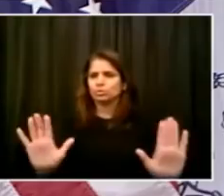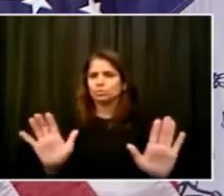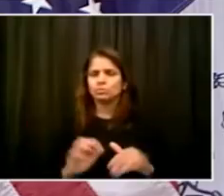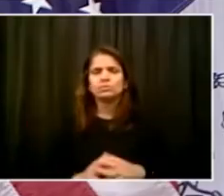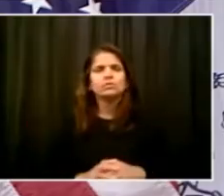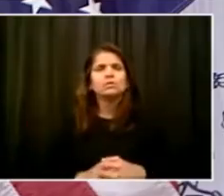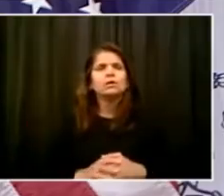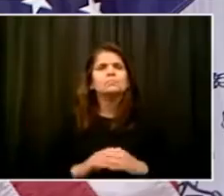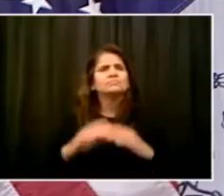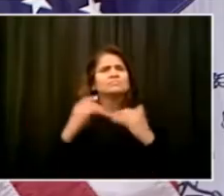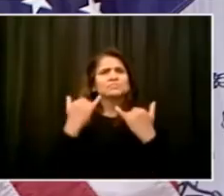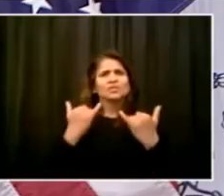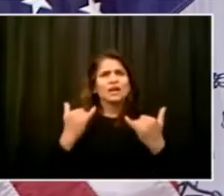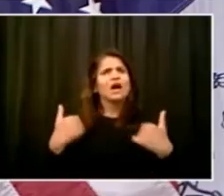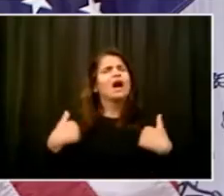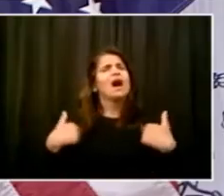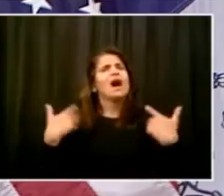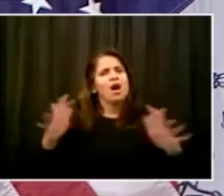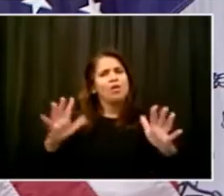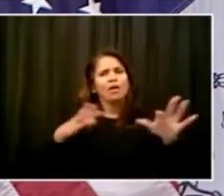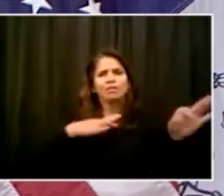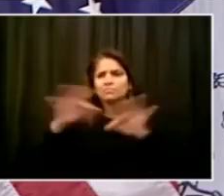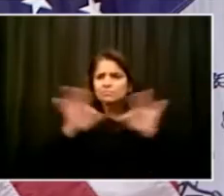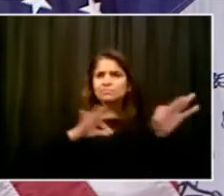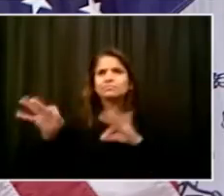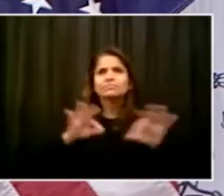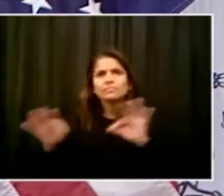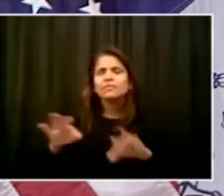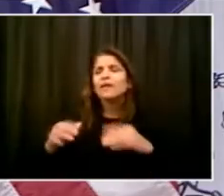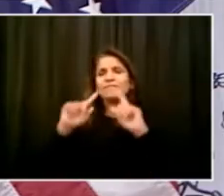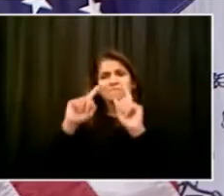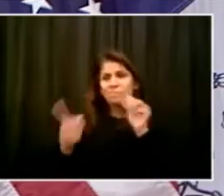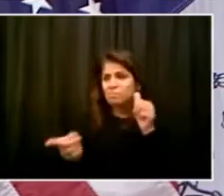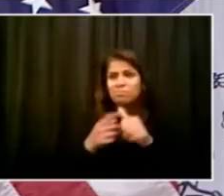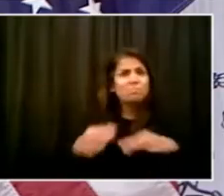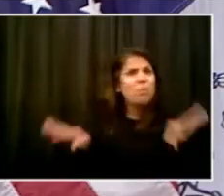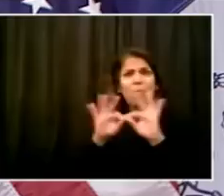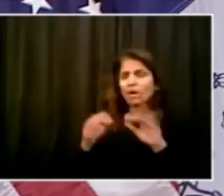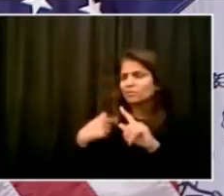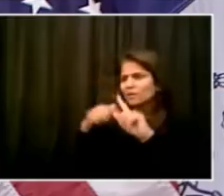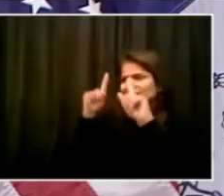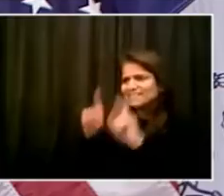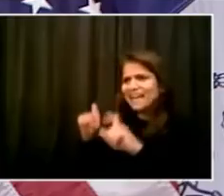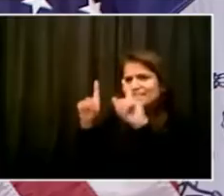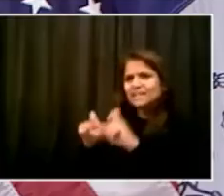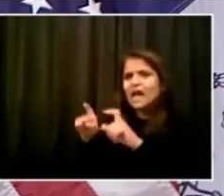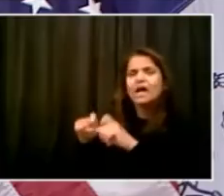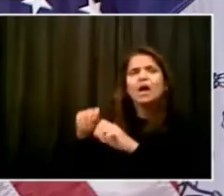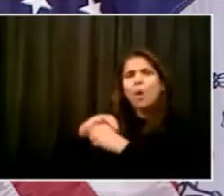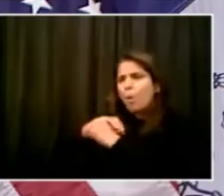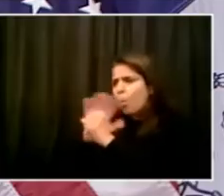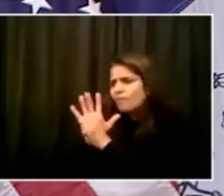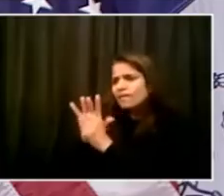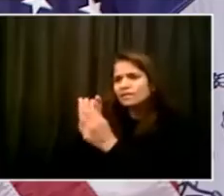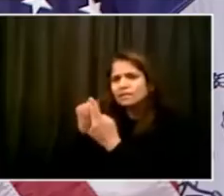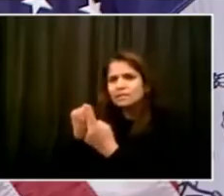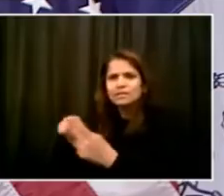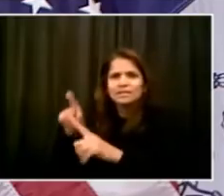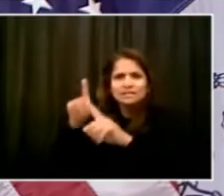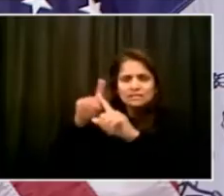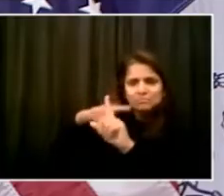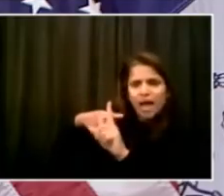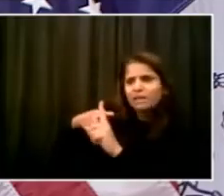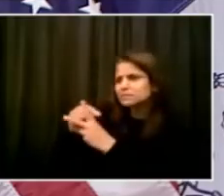the way we would document testing the appropriate way, temperature checks, there's all sorts of methodologies that will allow us to